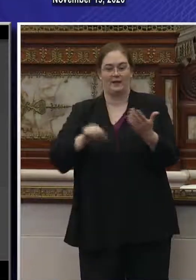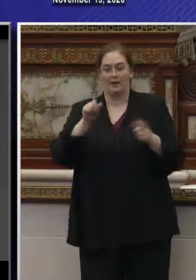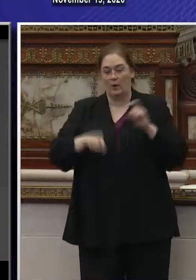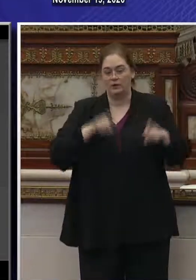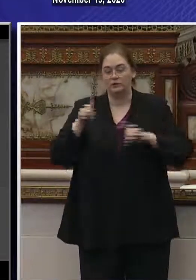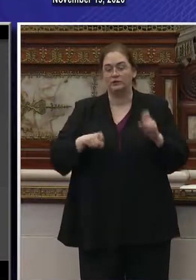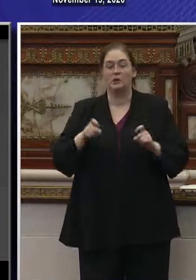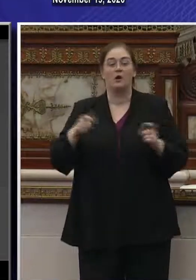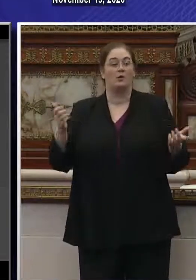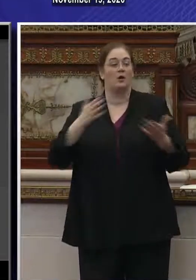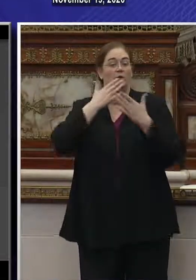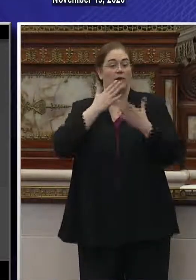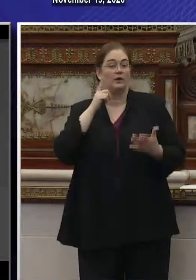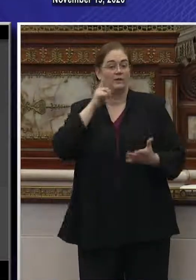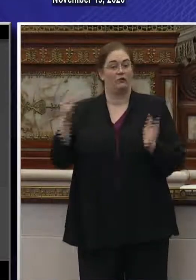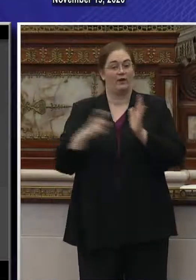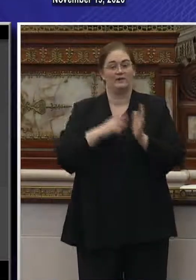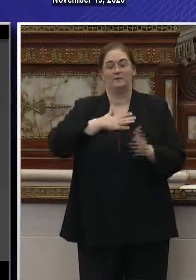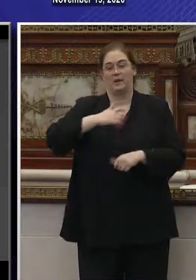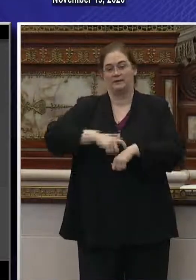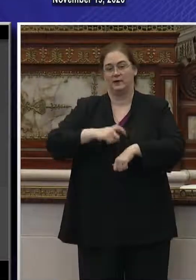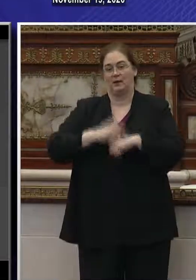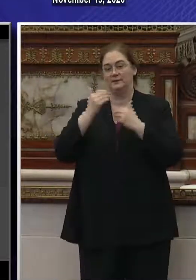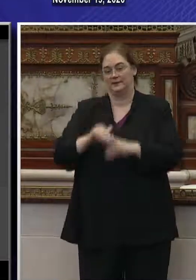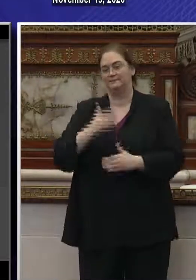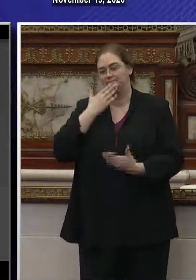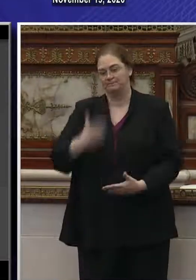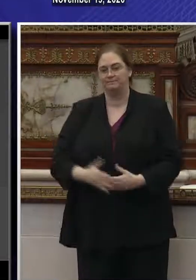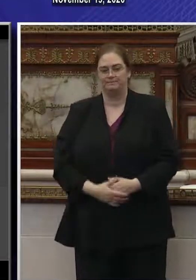questions, although thank you for recognizing my time constraints.